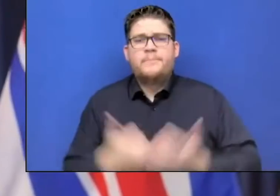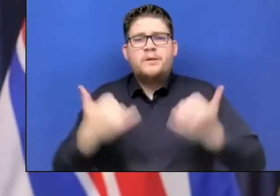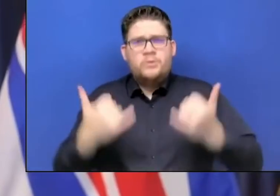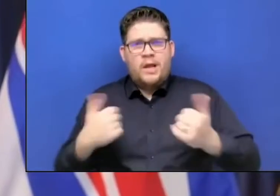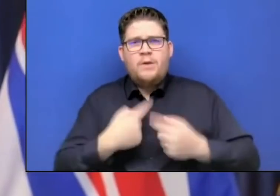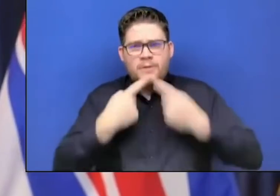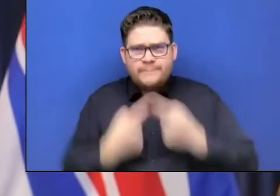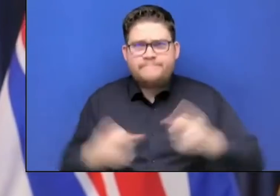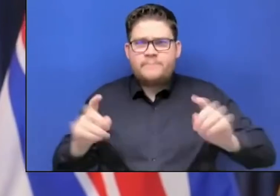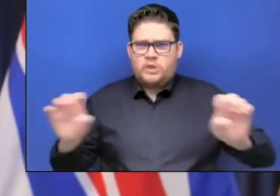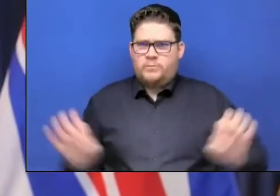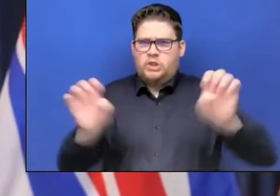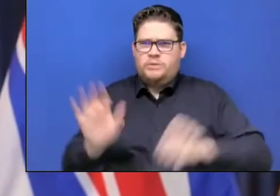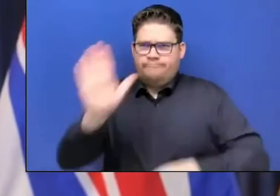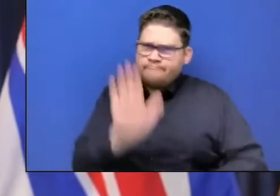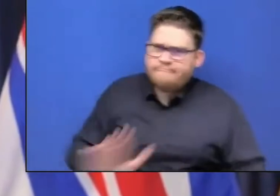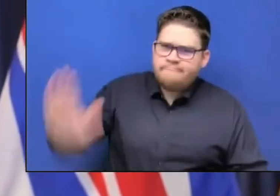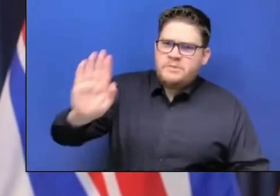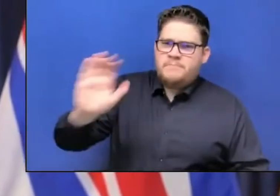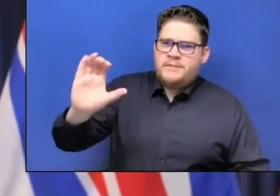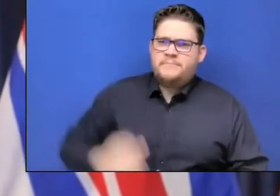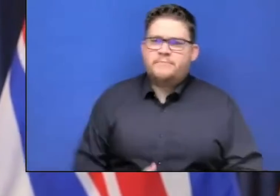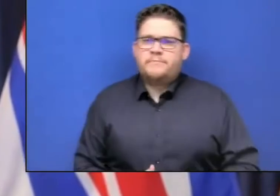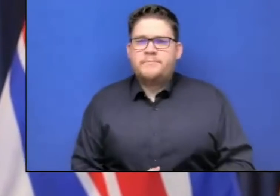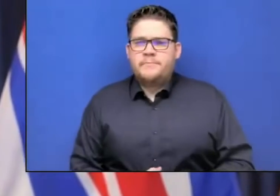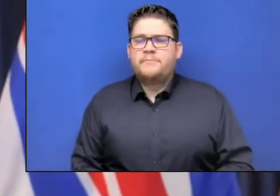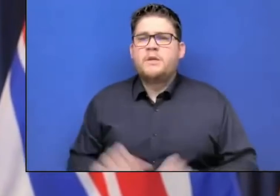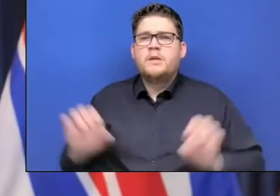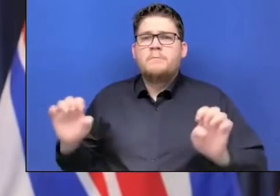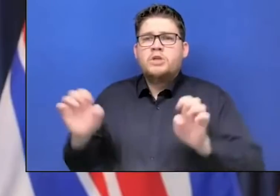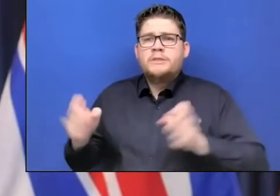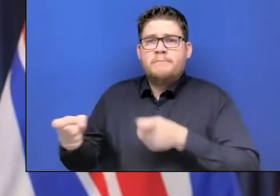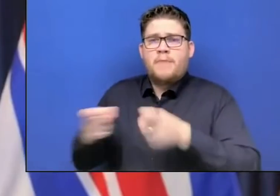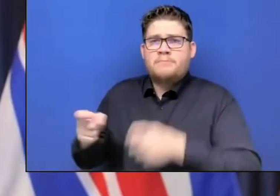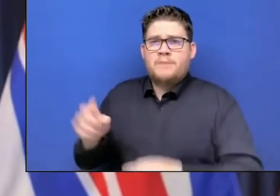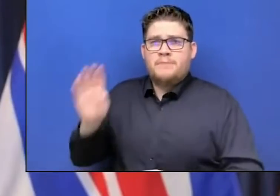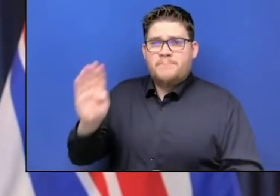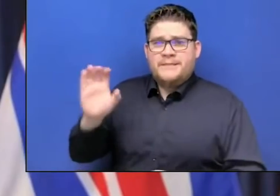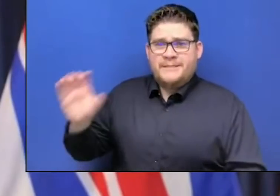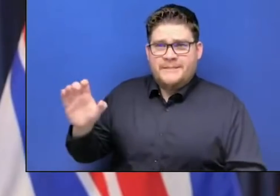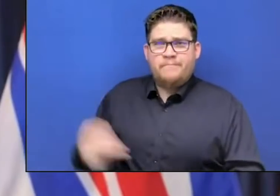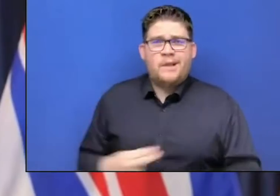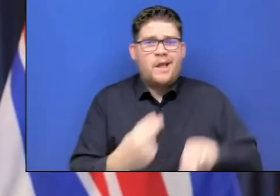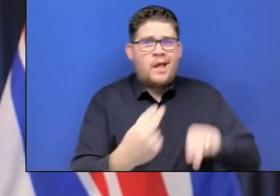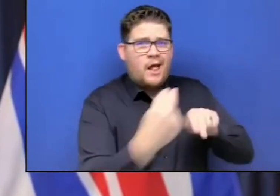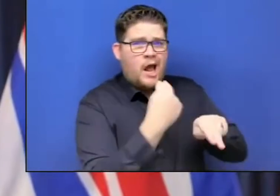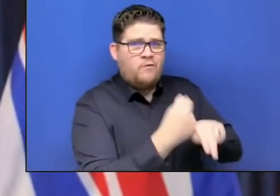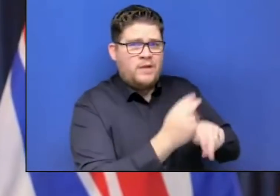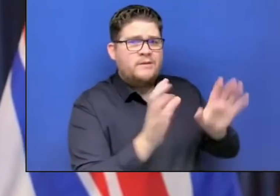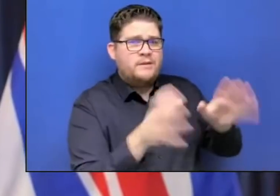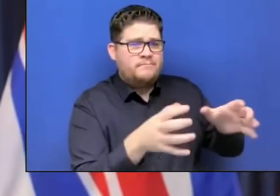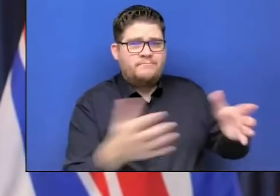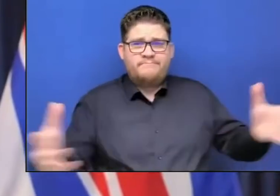received from Emergency Management BC and the Ministry of Transportation and Infrastructure. While the province has been able to take all necessary